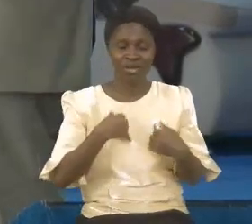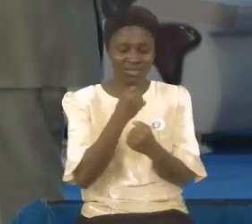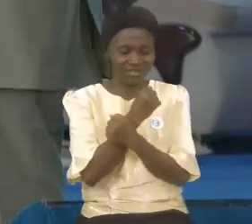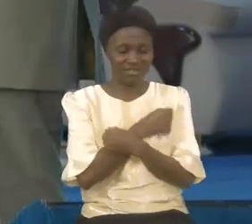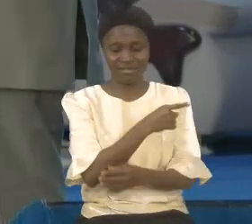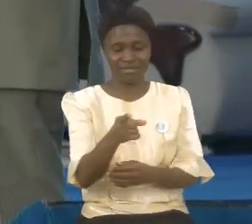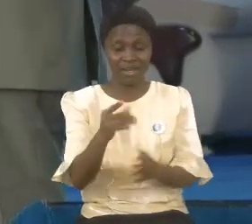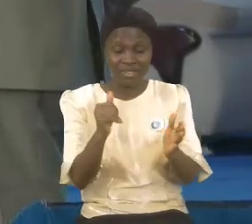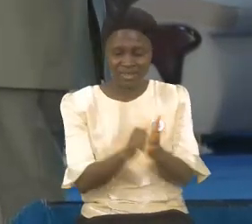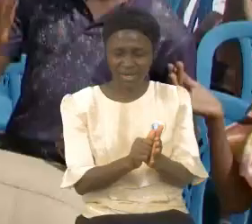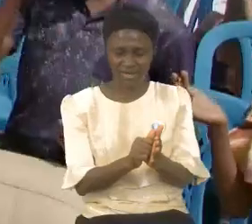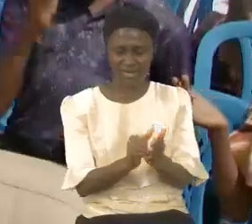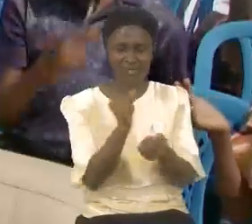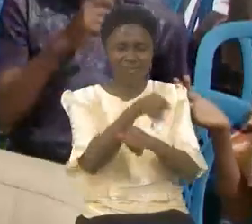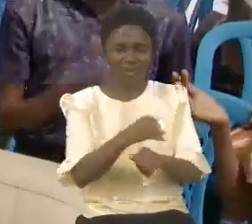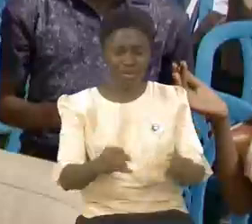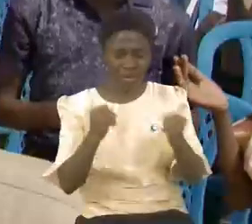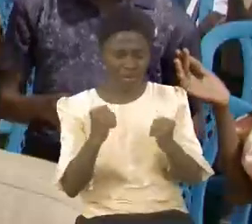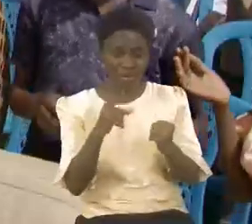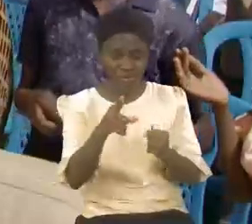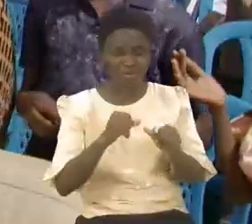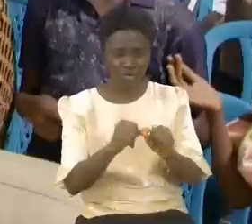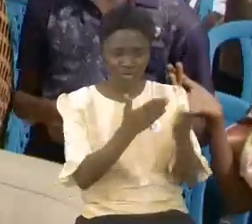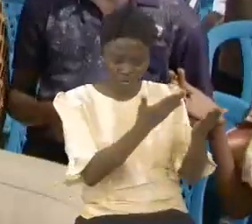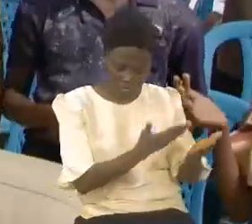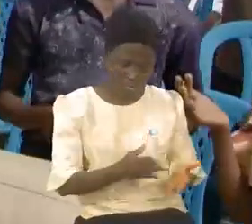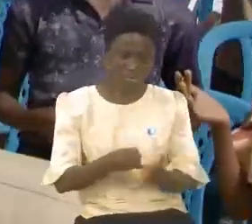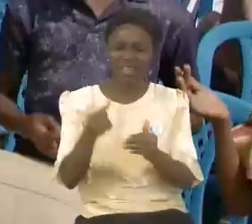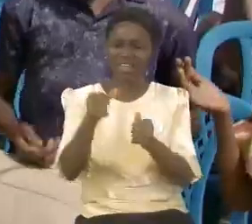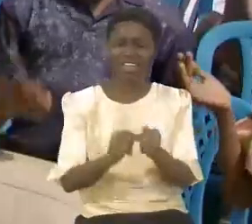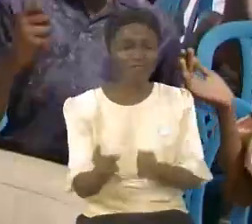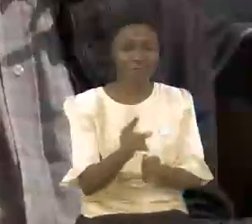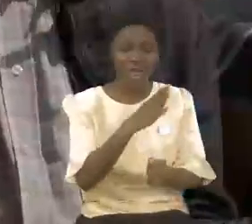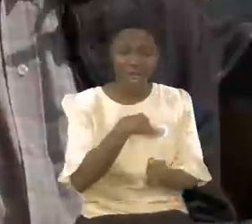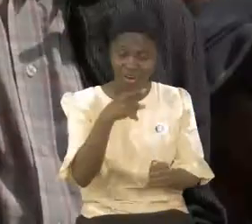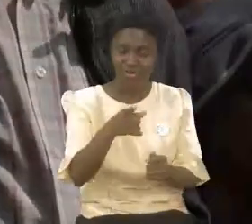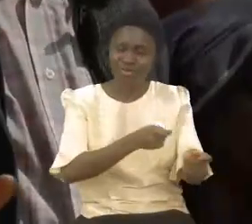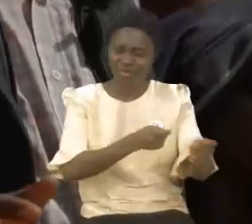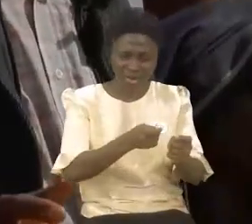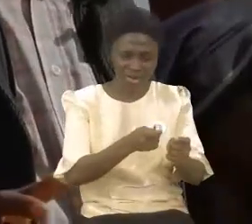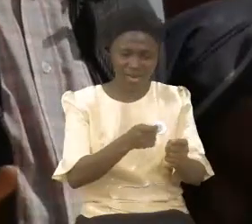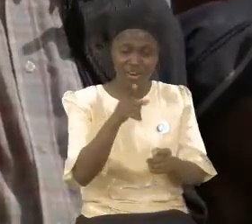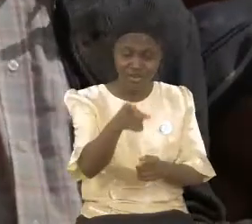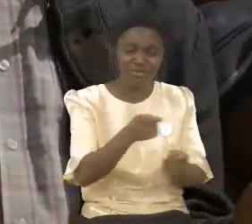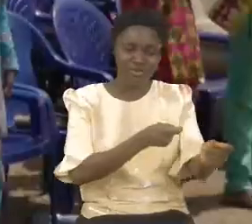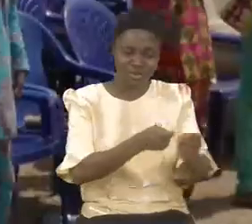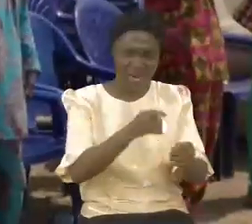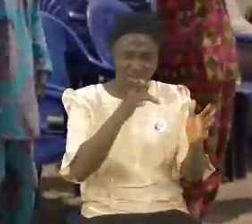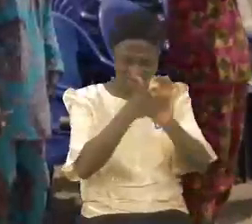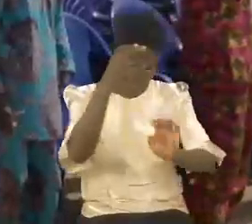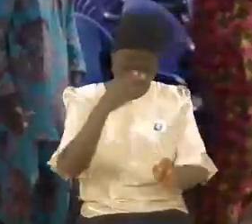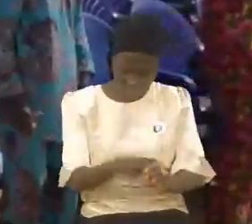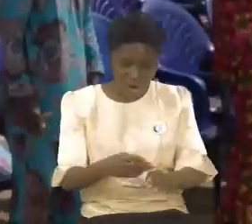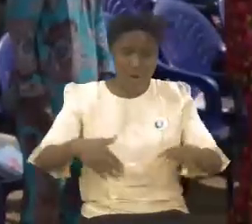to carry everywhere. Reign, reign, reign